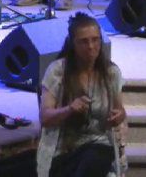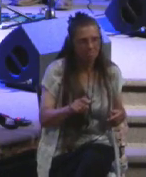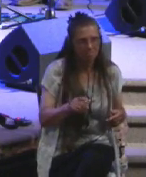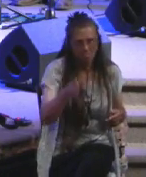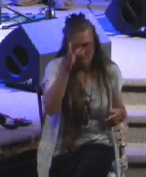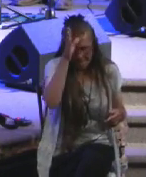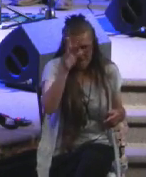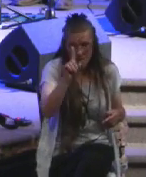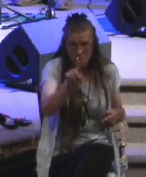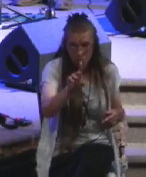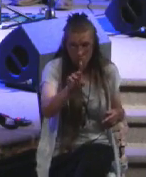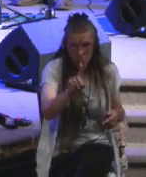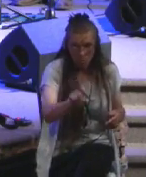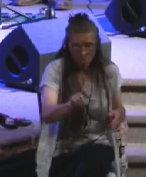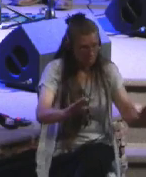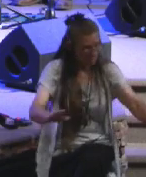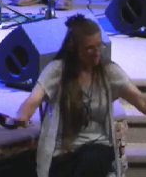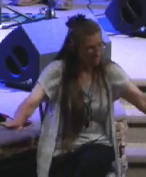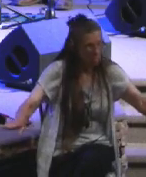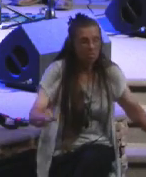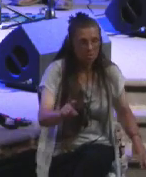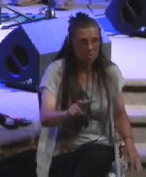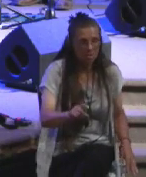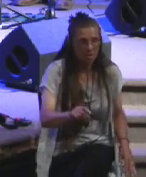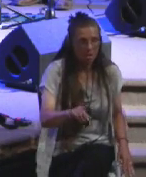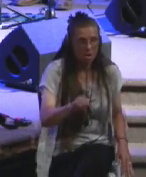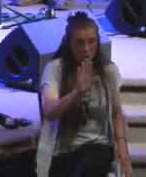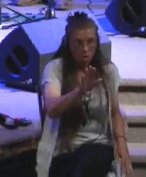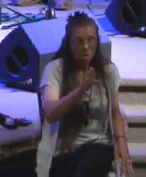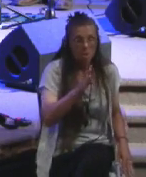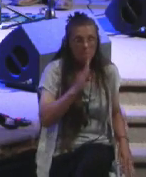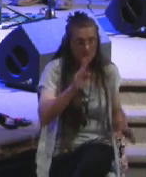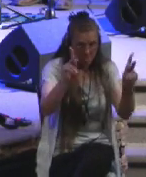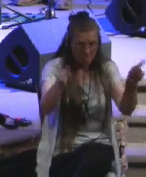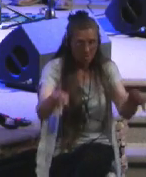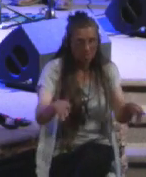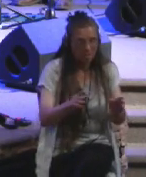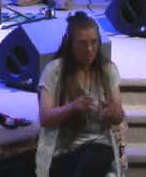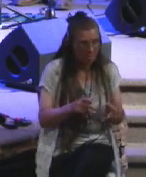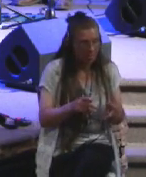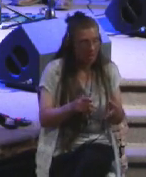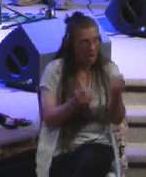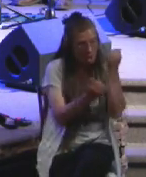You'll be the citizen that our country requires.